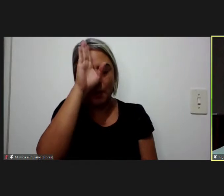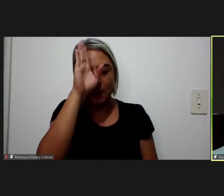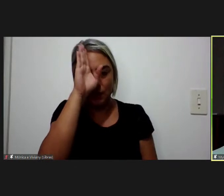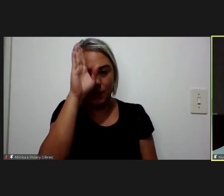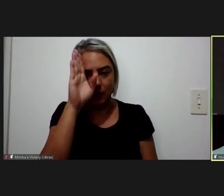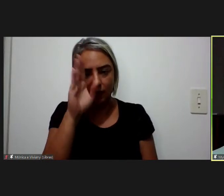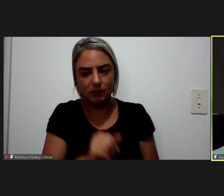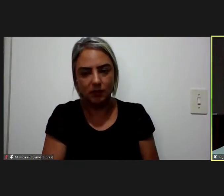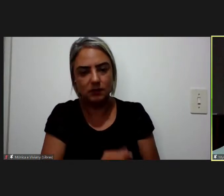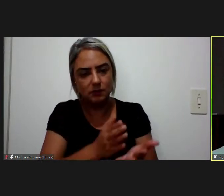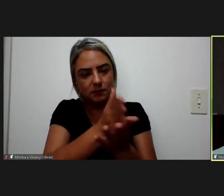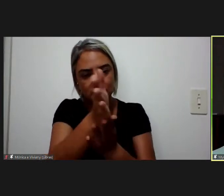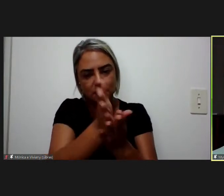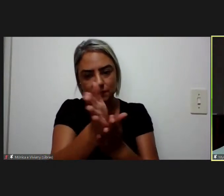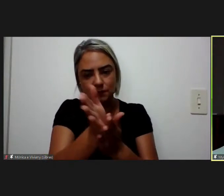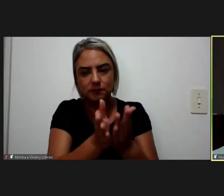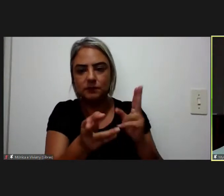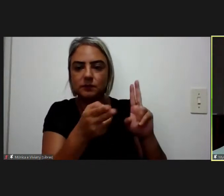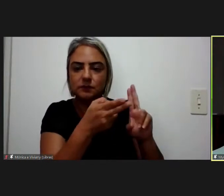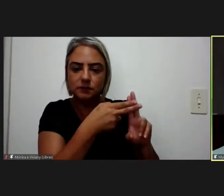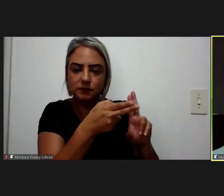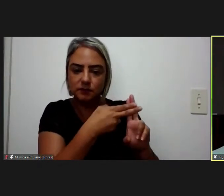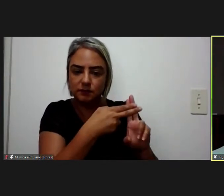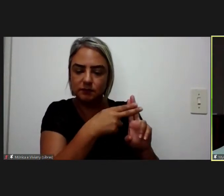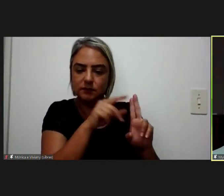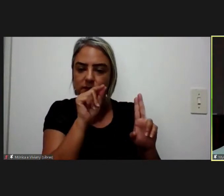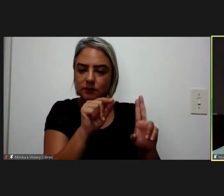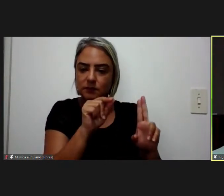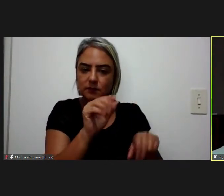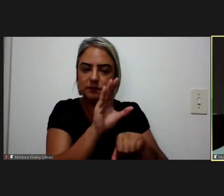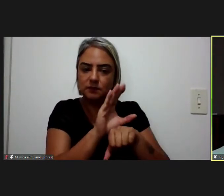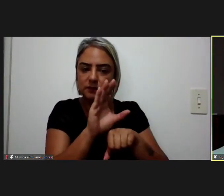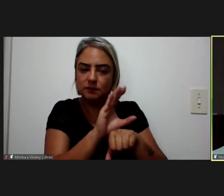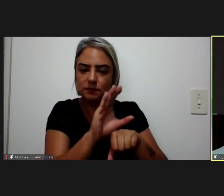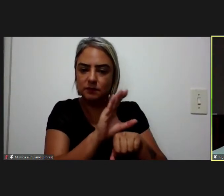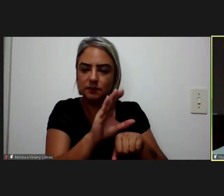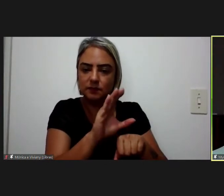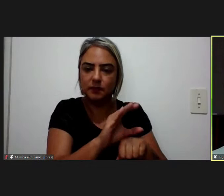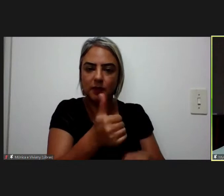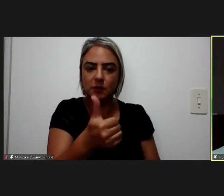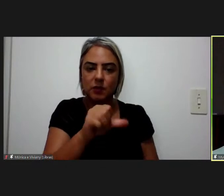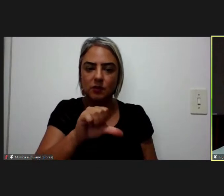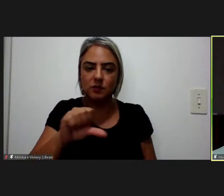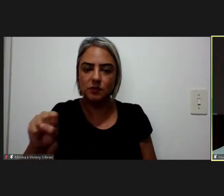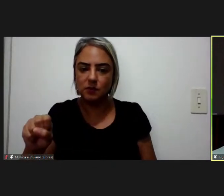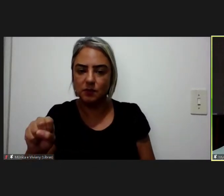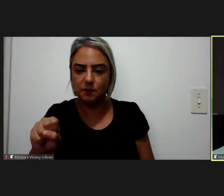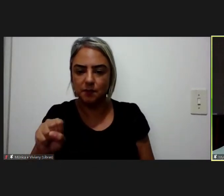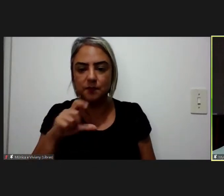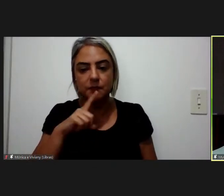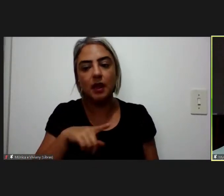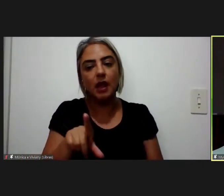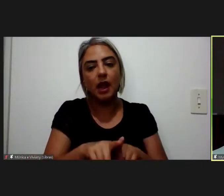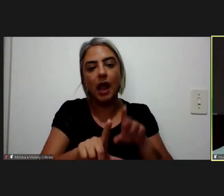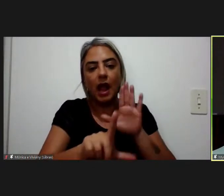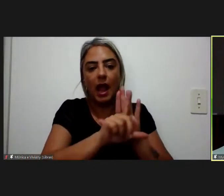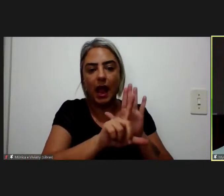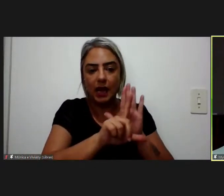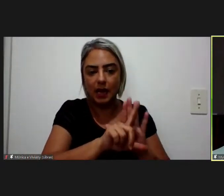to compose the principles and directories of the unified health system established in the 88